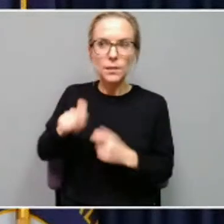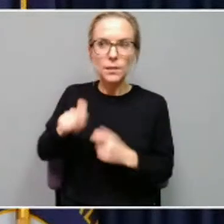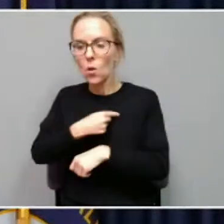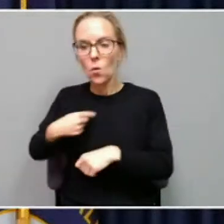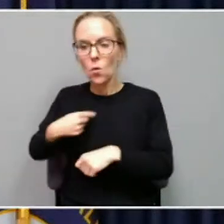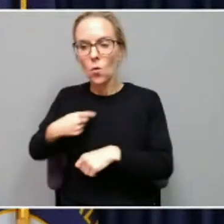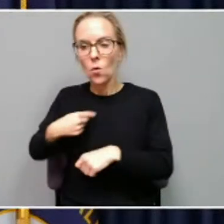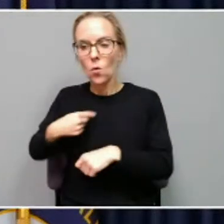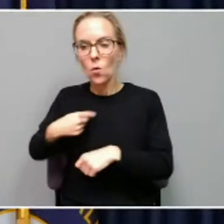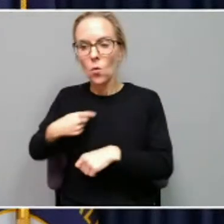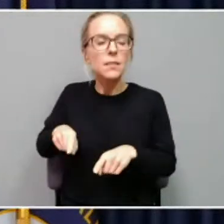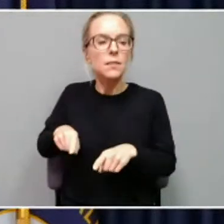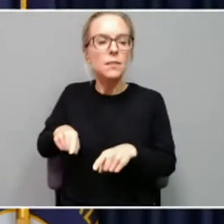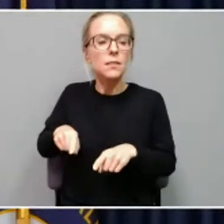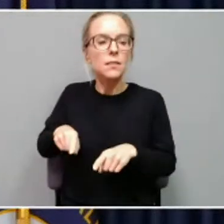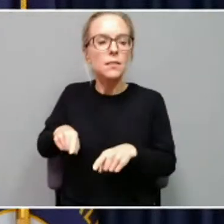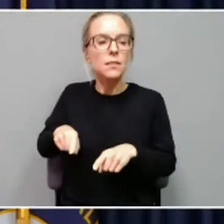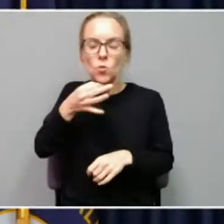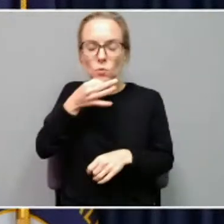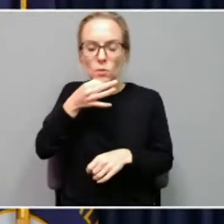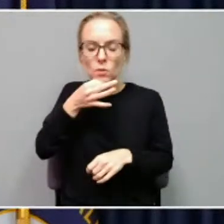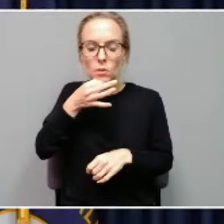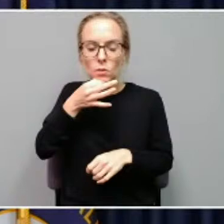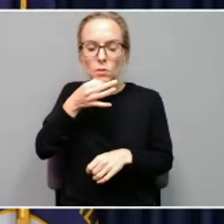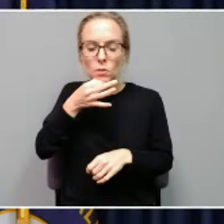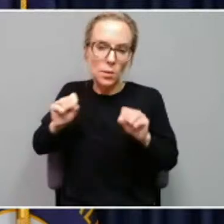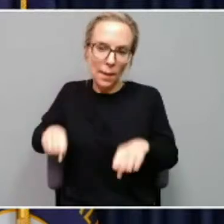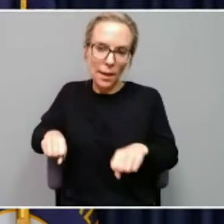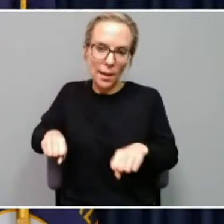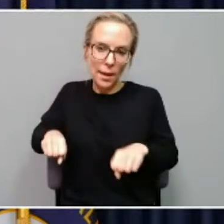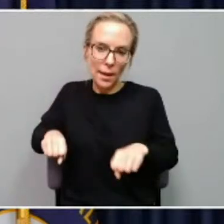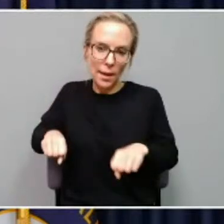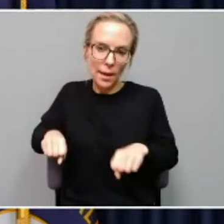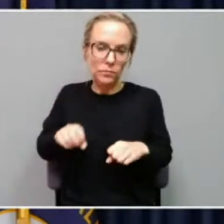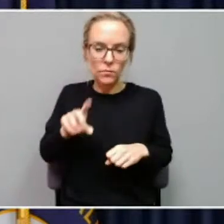but as soon as possible. Drew.